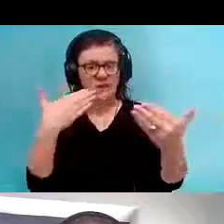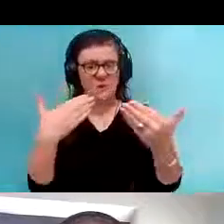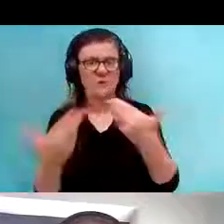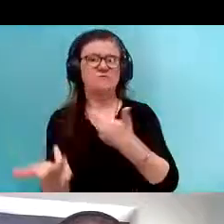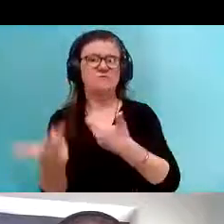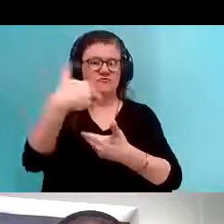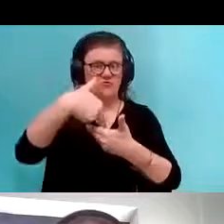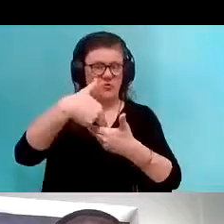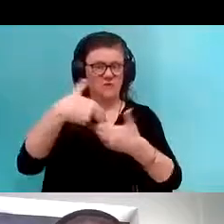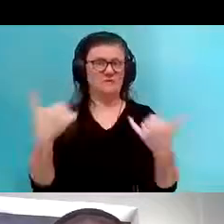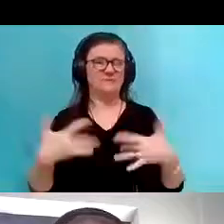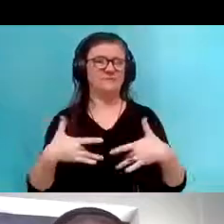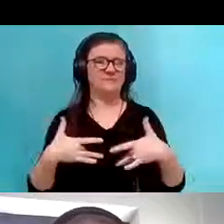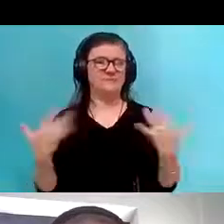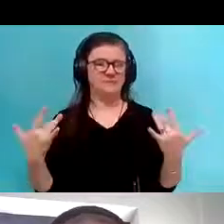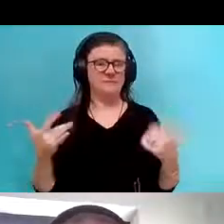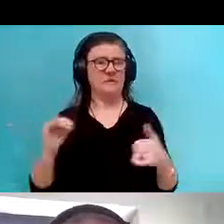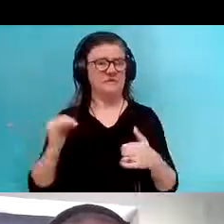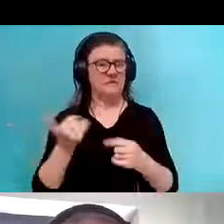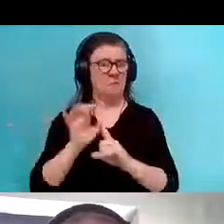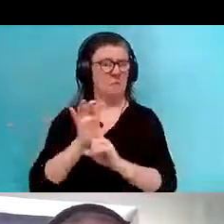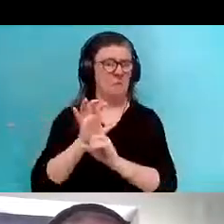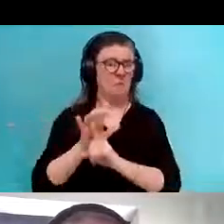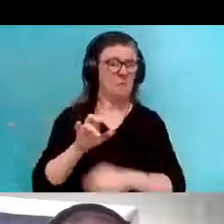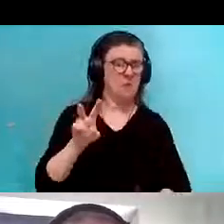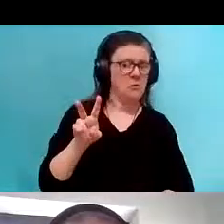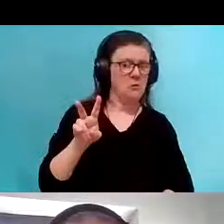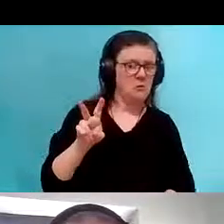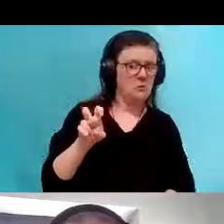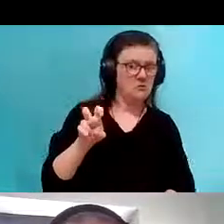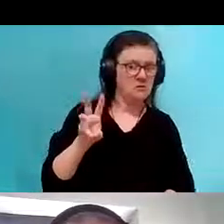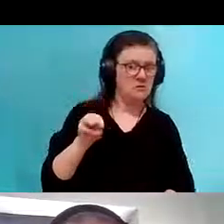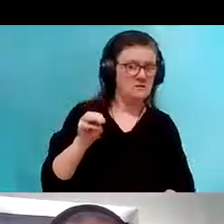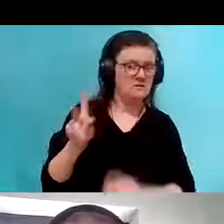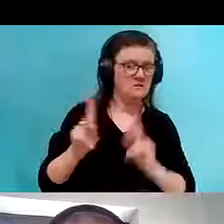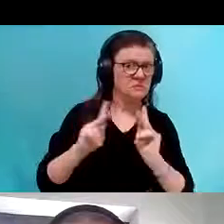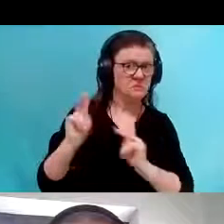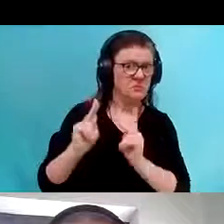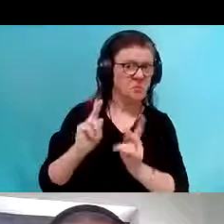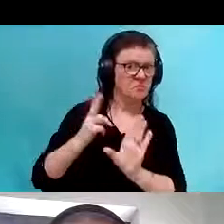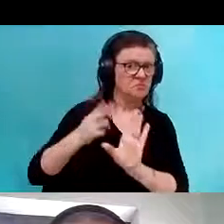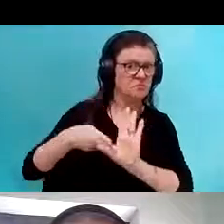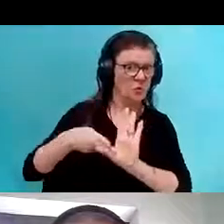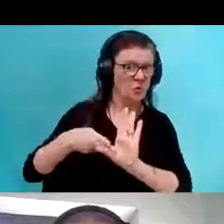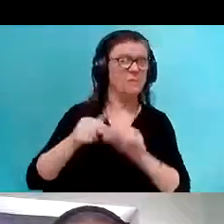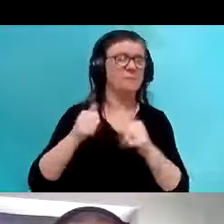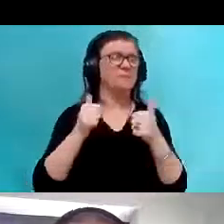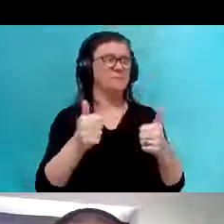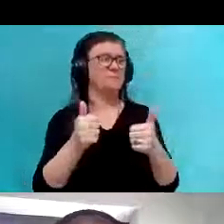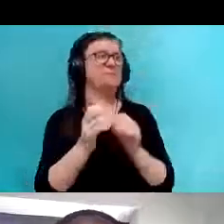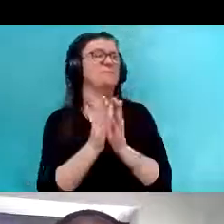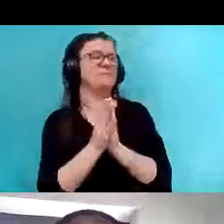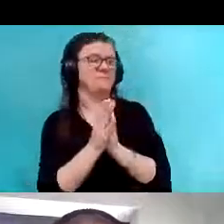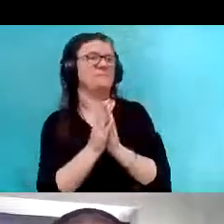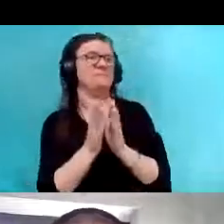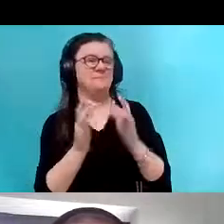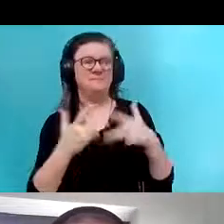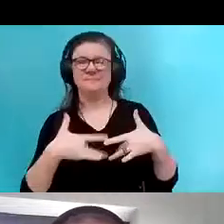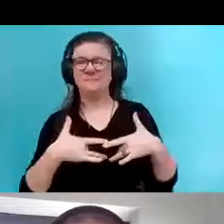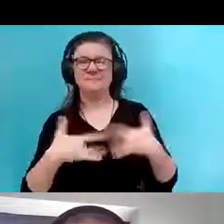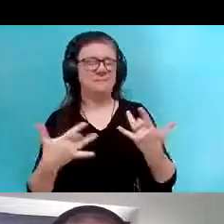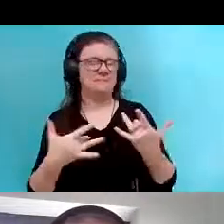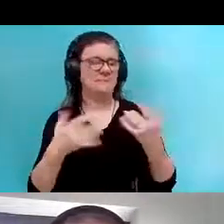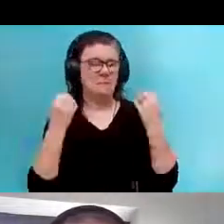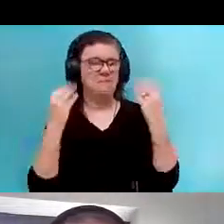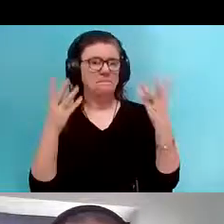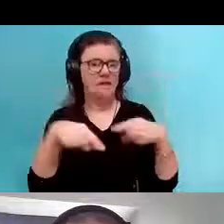be a very popular session. We're at, I think, 260 people plus and rising as we go. So I'm really delighted so many of